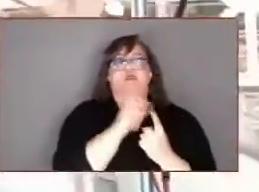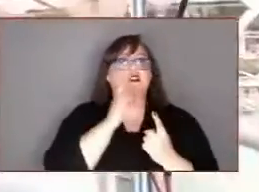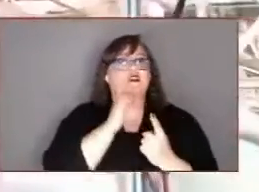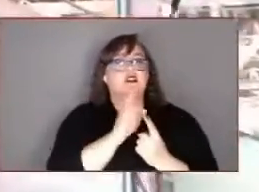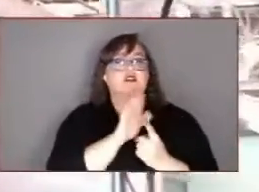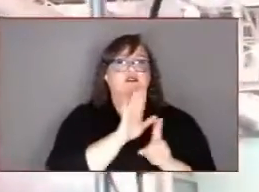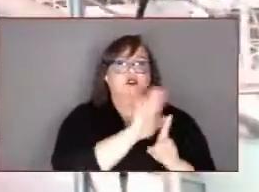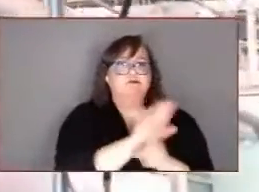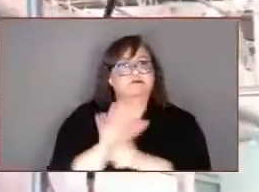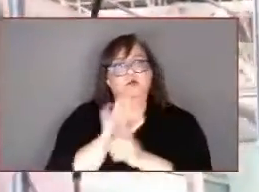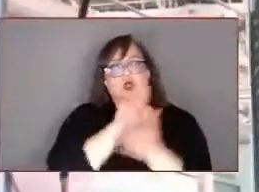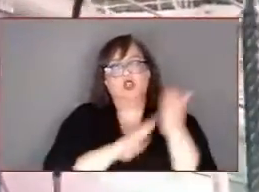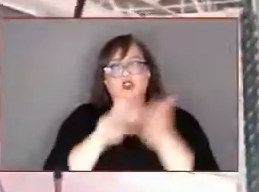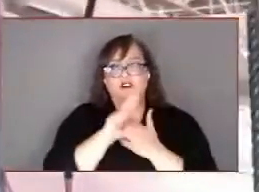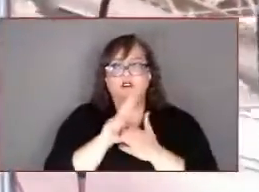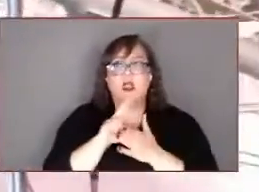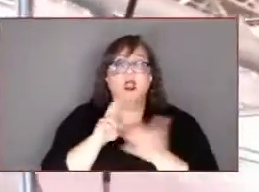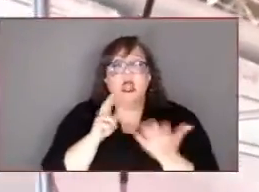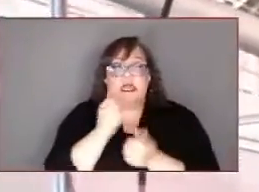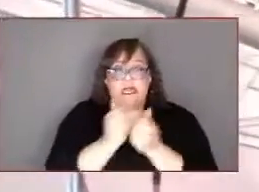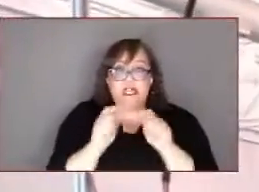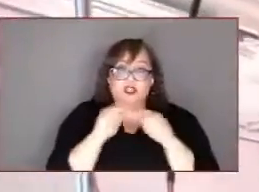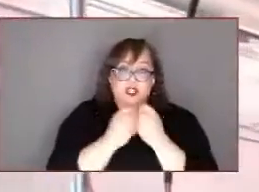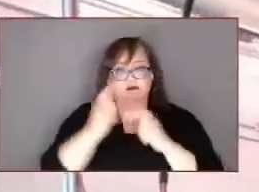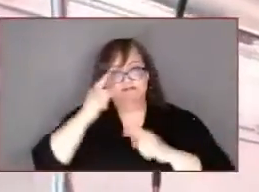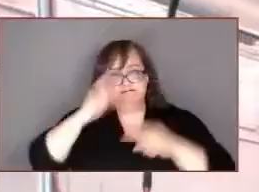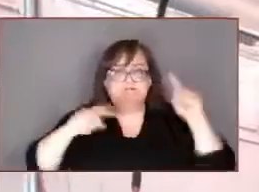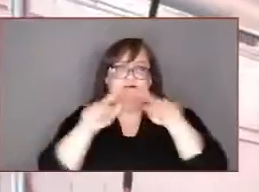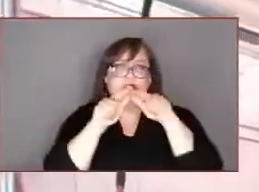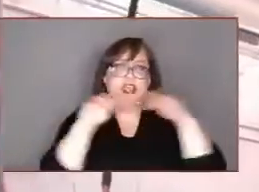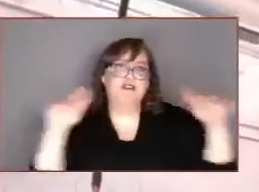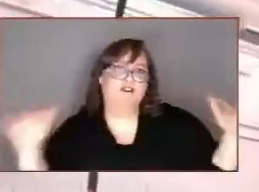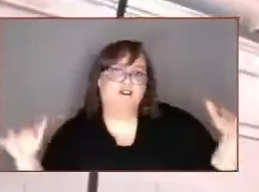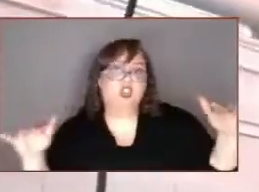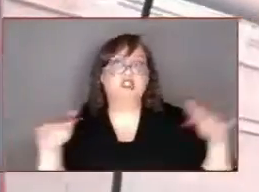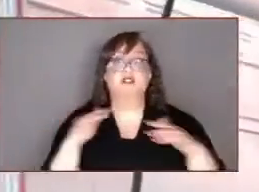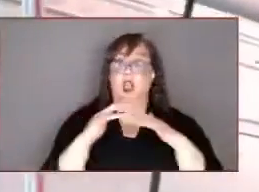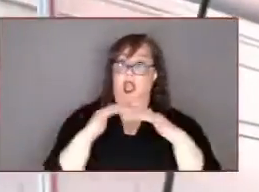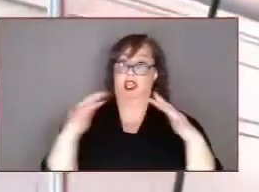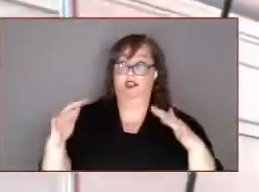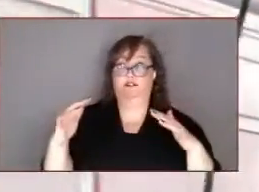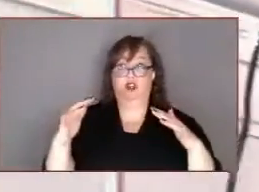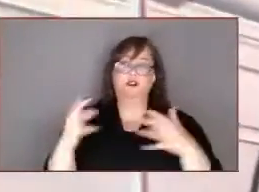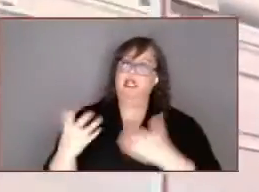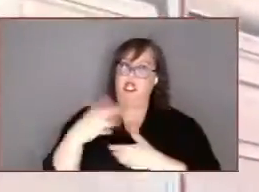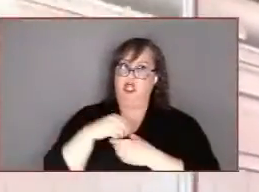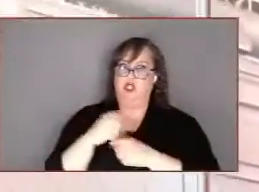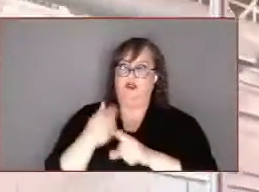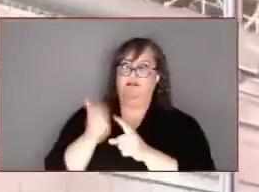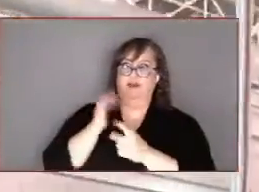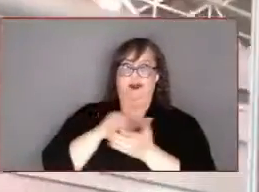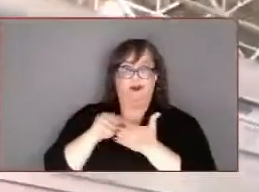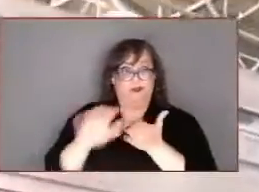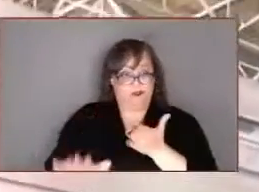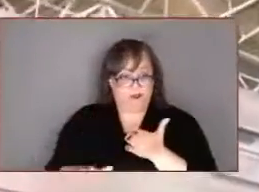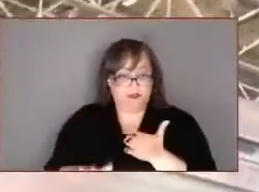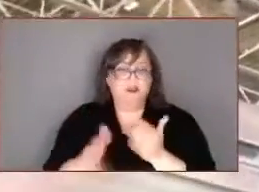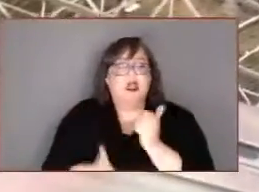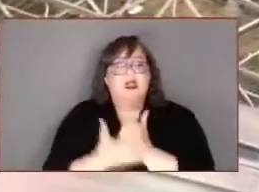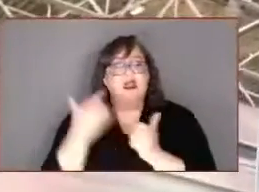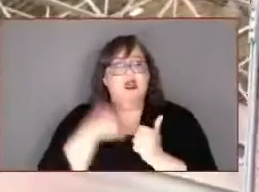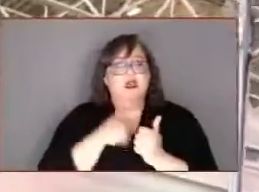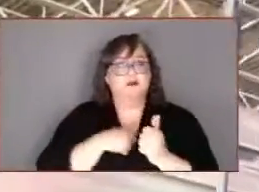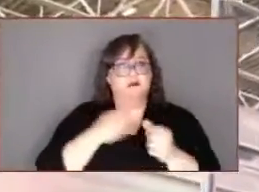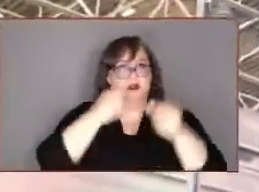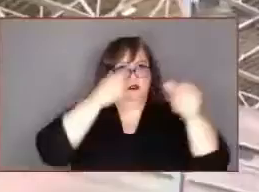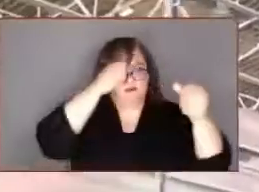that diversity of ideas that we get from, including students in a competition like this, really helps us expand our collective understanding, not